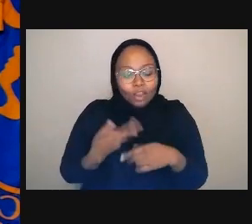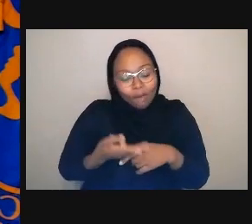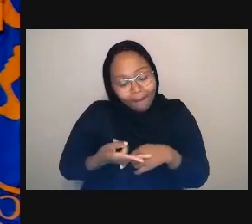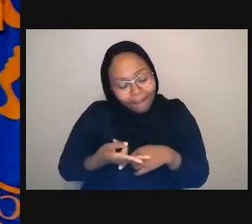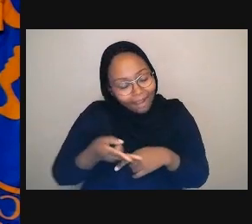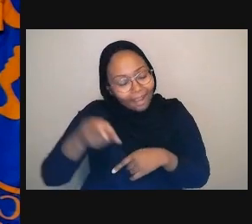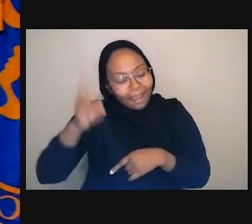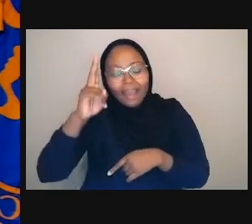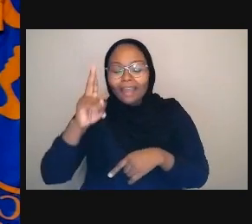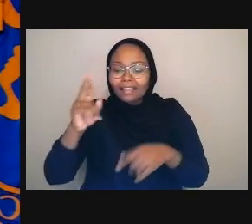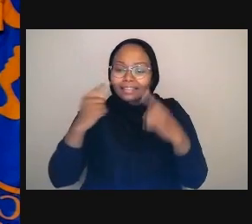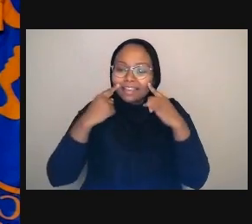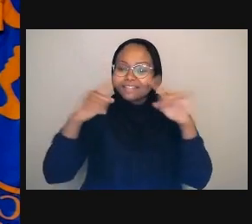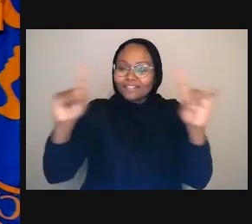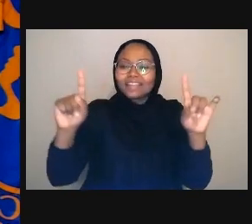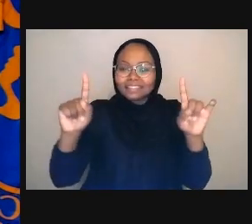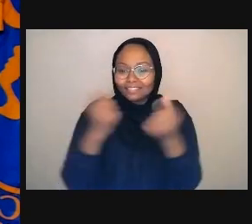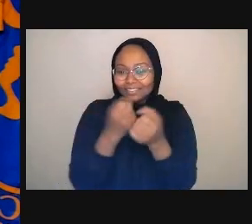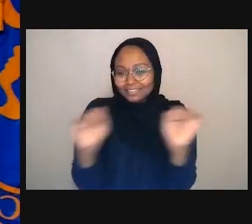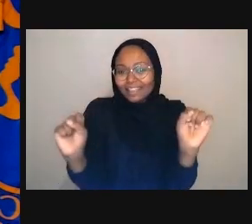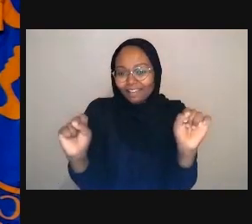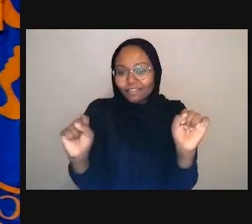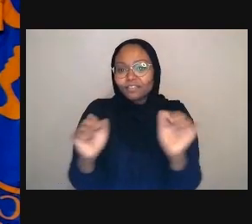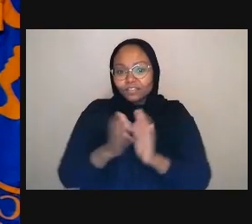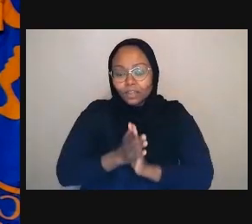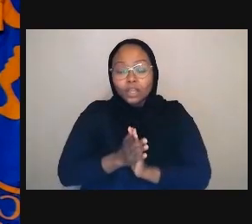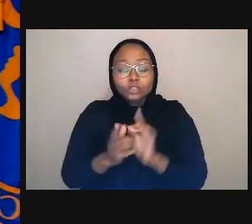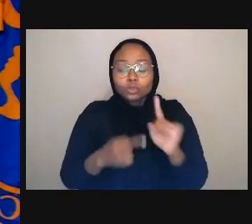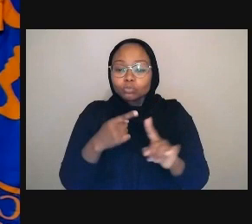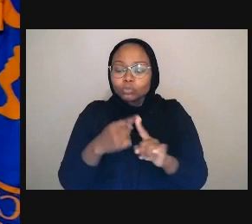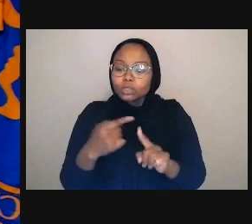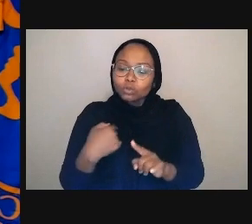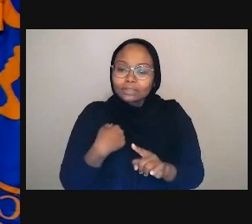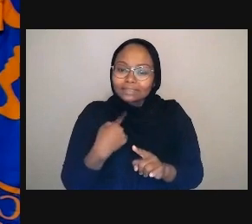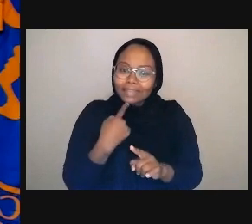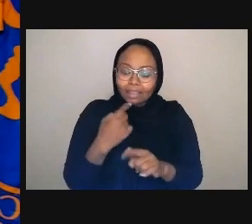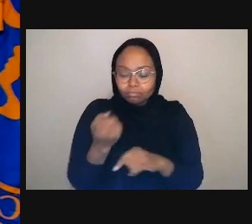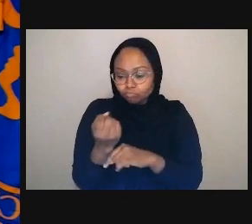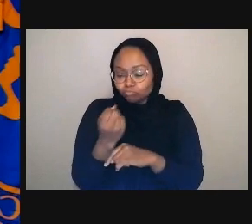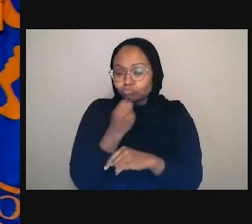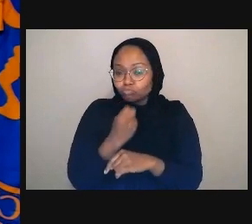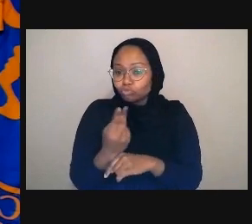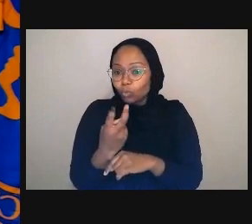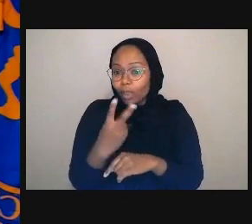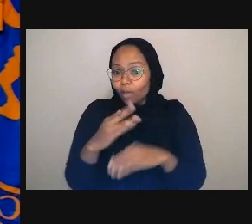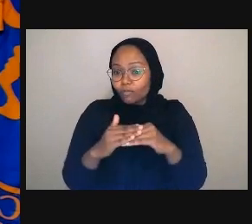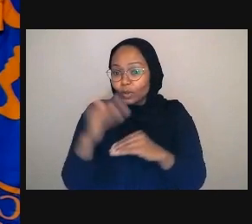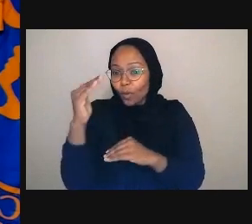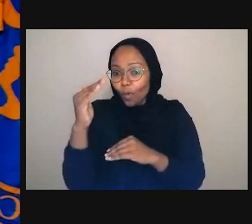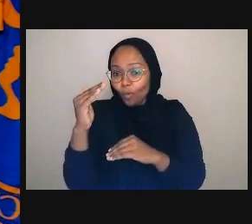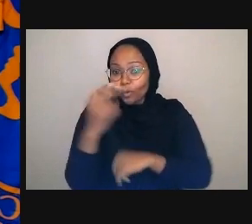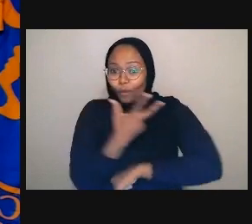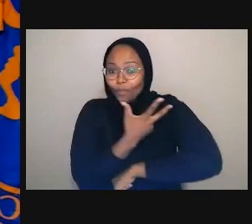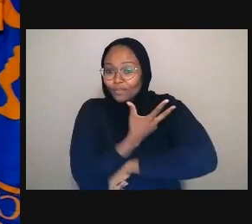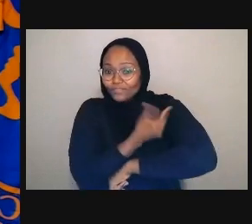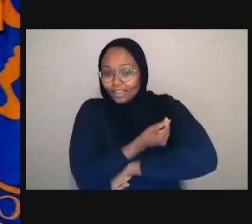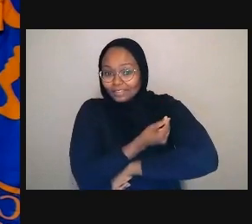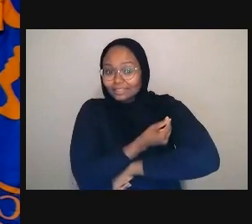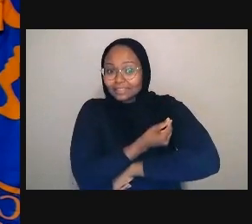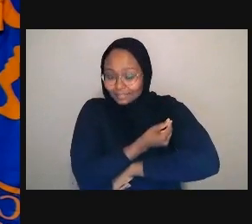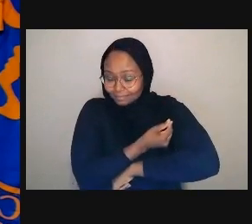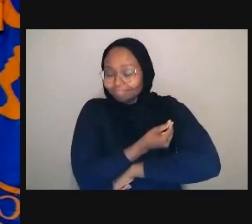effective and are very safe. So when you're talking about 12 and older, vaccine is a major